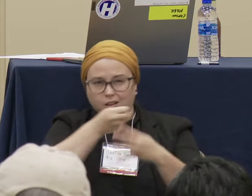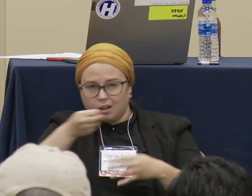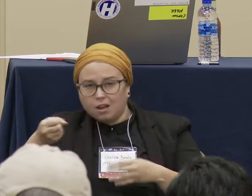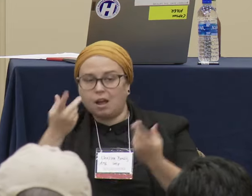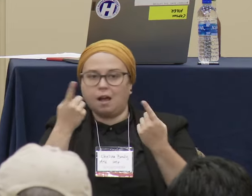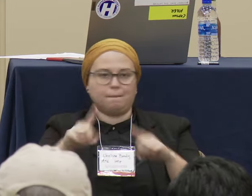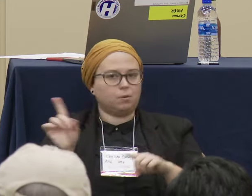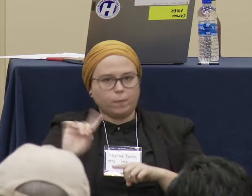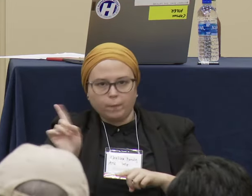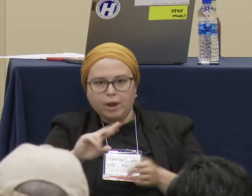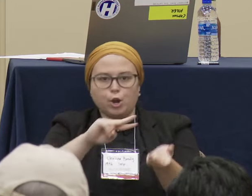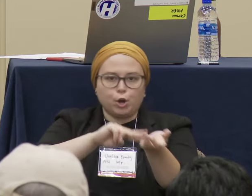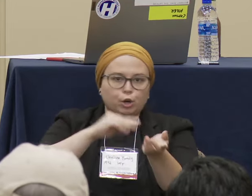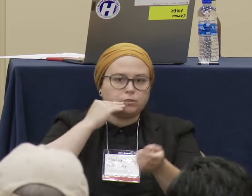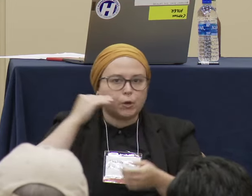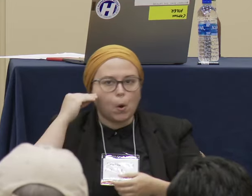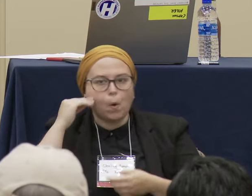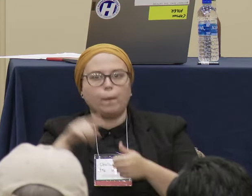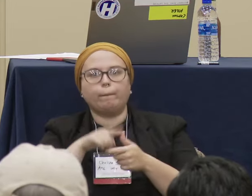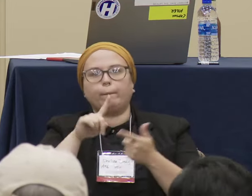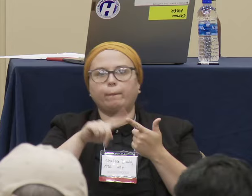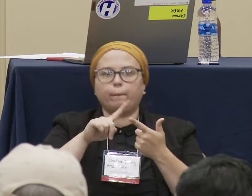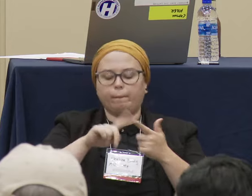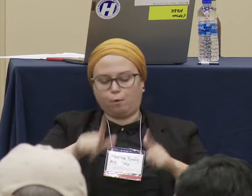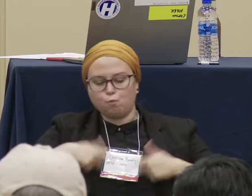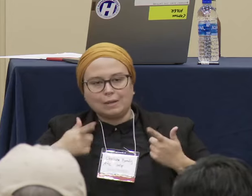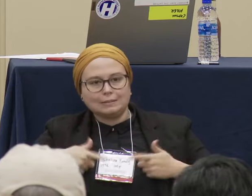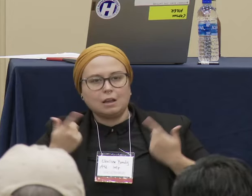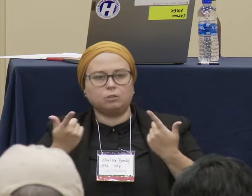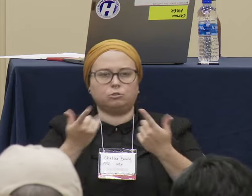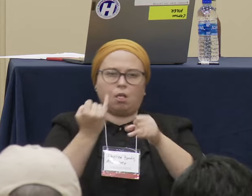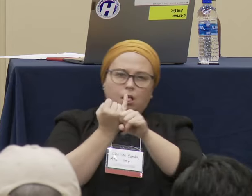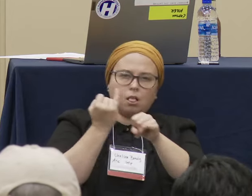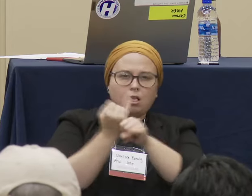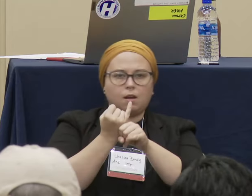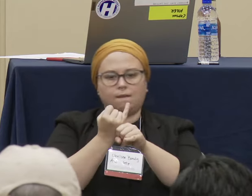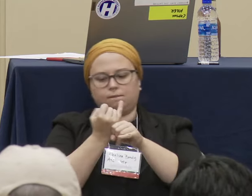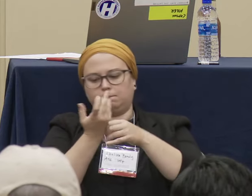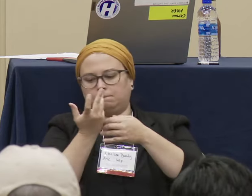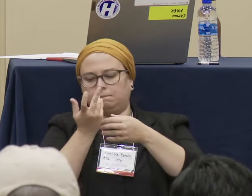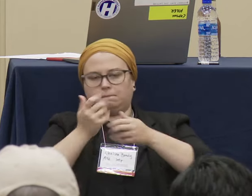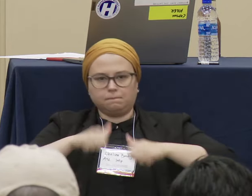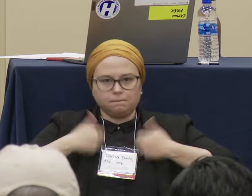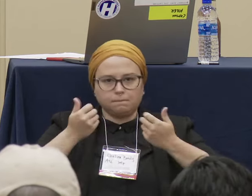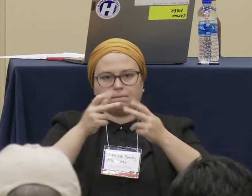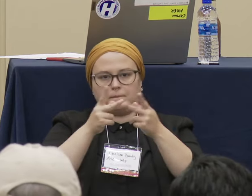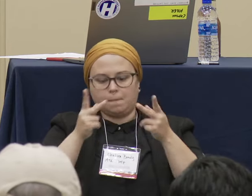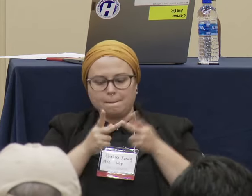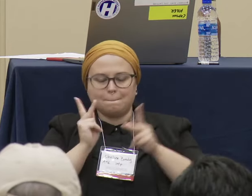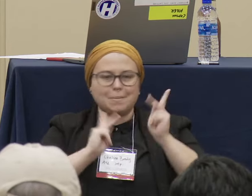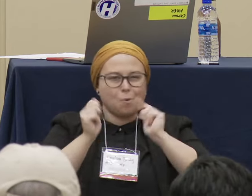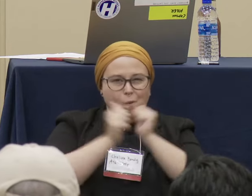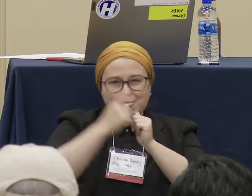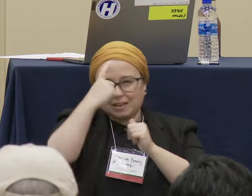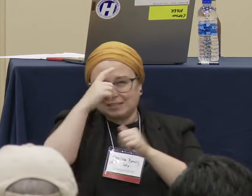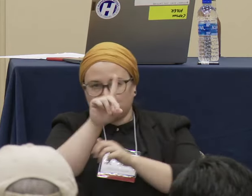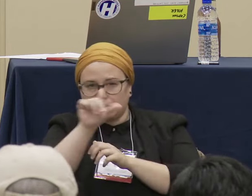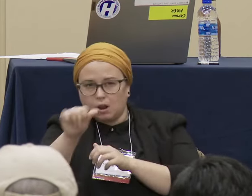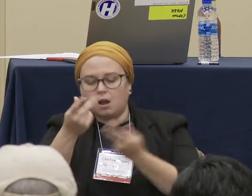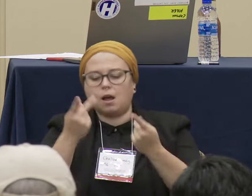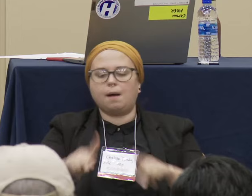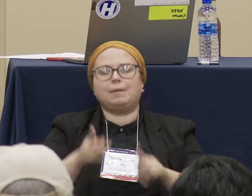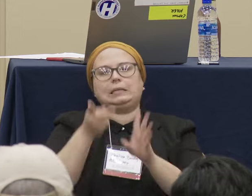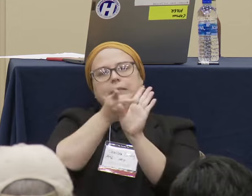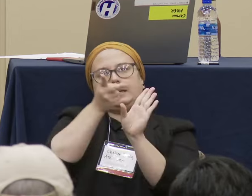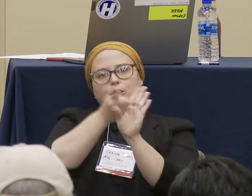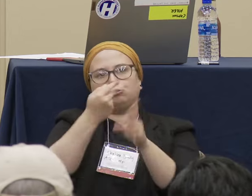home. It happens in residential facilities for people with intellectual disabilities. It happens in psychiatric hospitals.